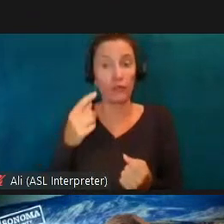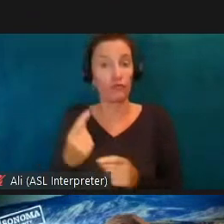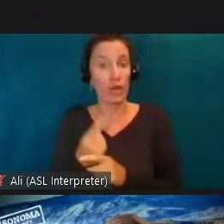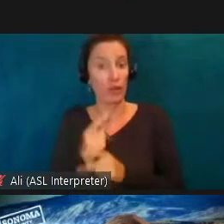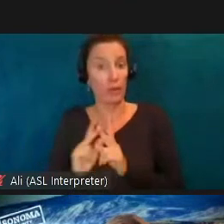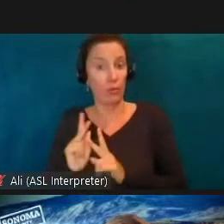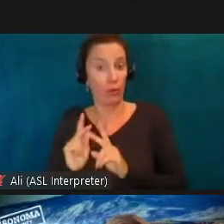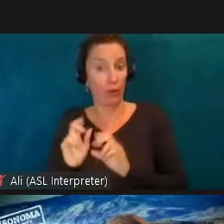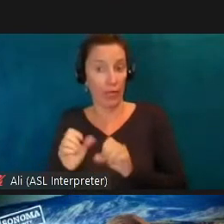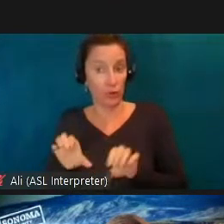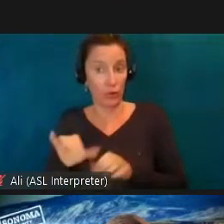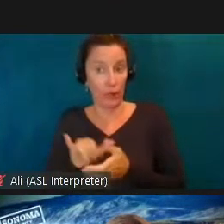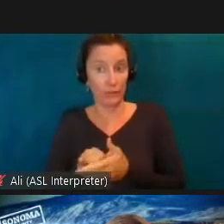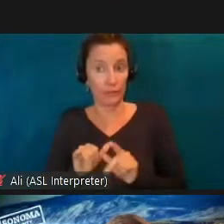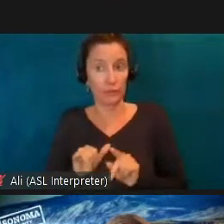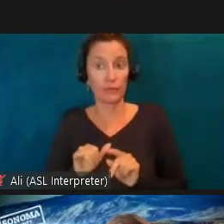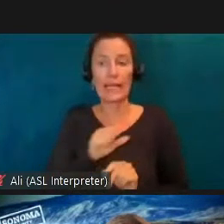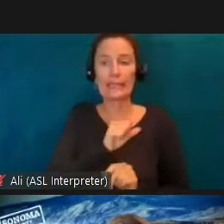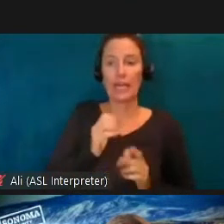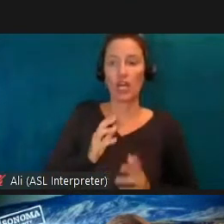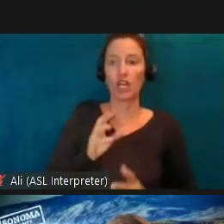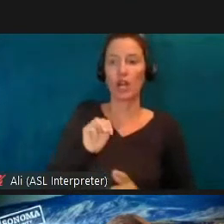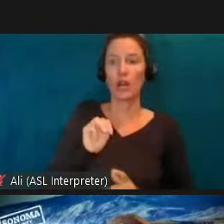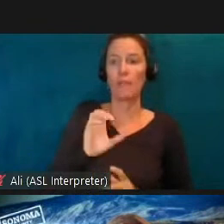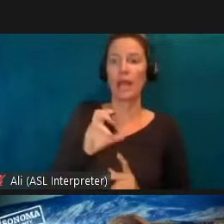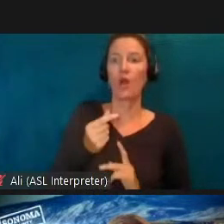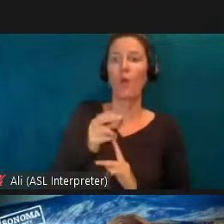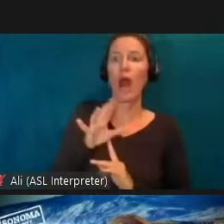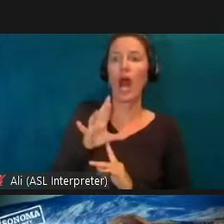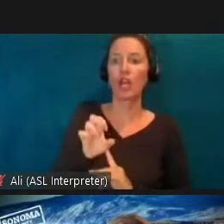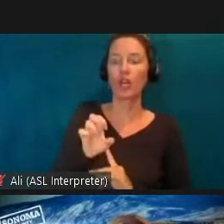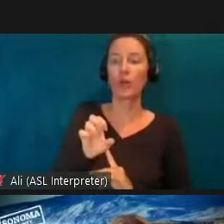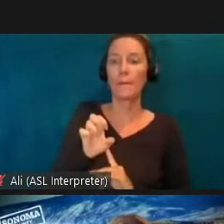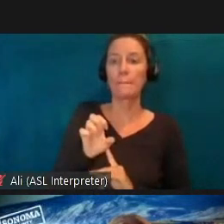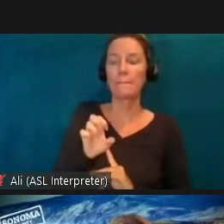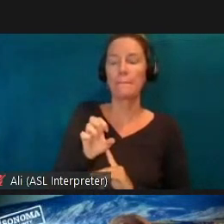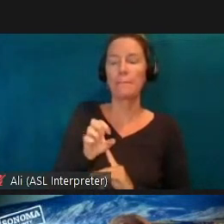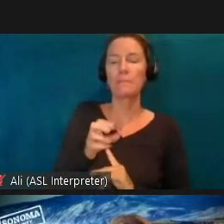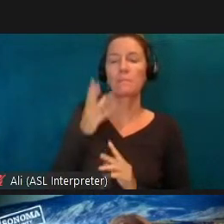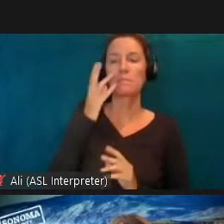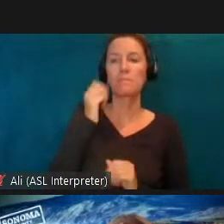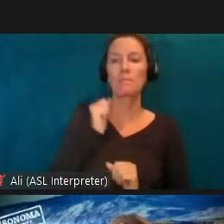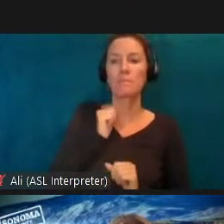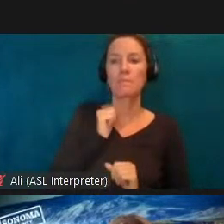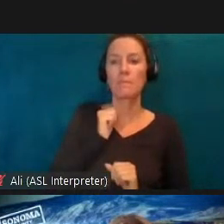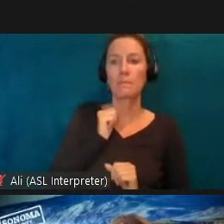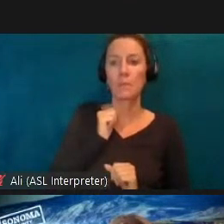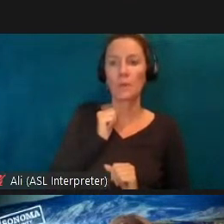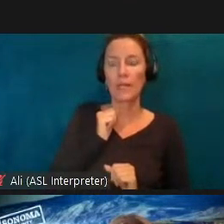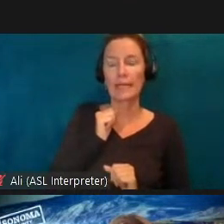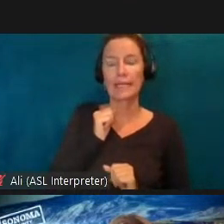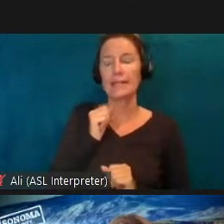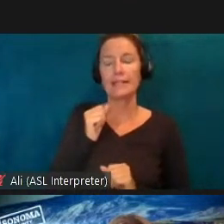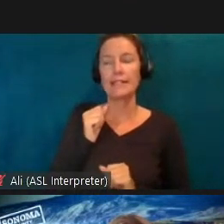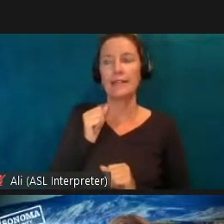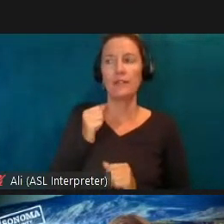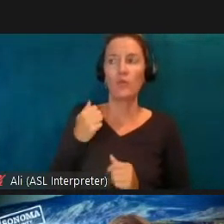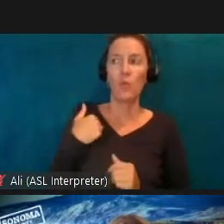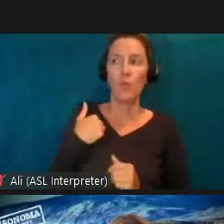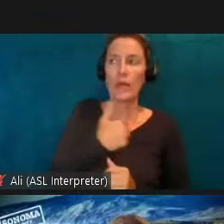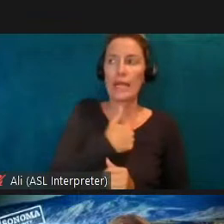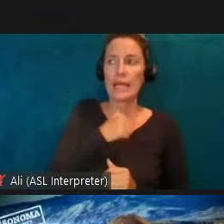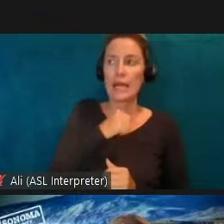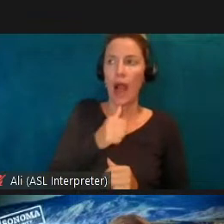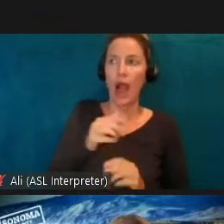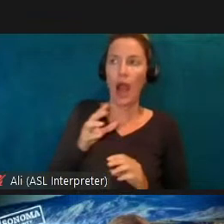This is McGuire. I could just chime in here really quickly, just talk about what we're doing, not necessarily on providing citizens units,